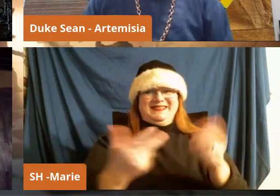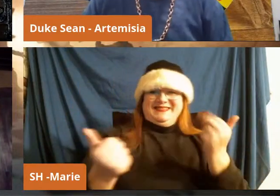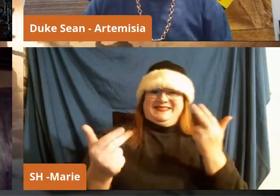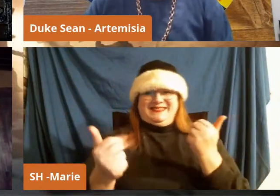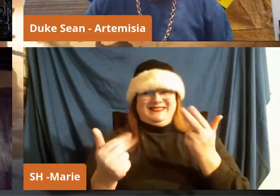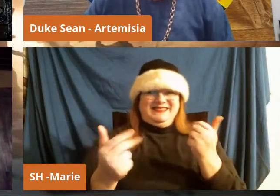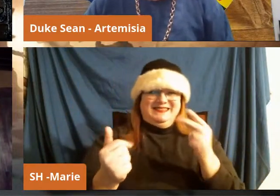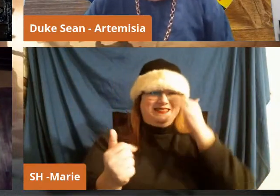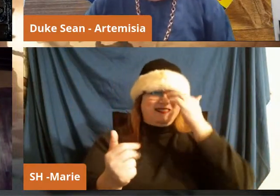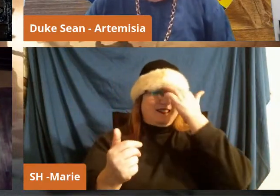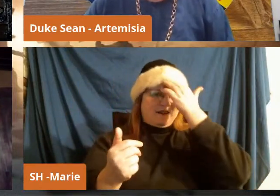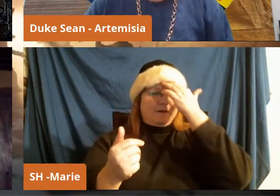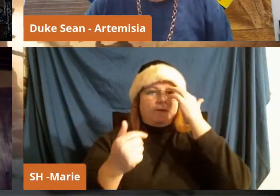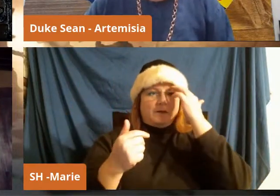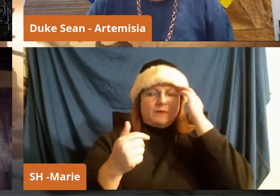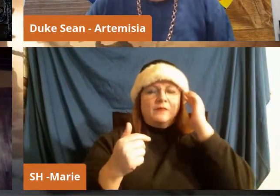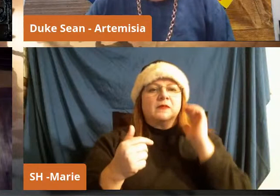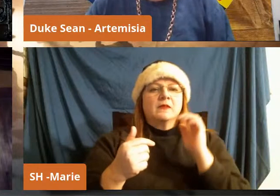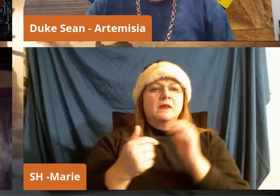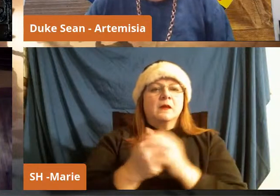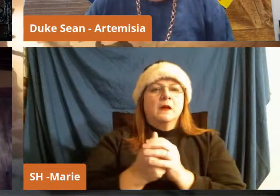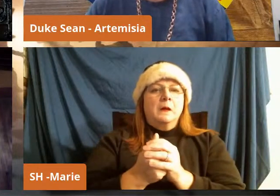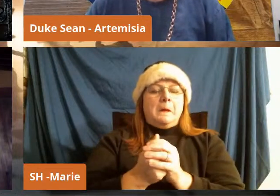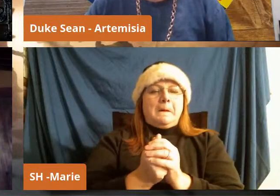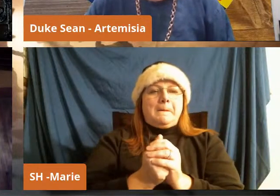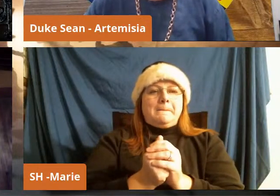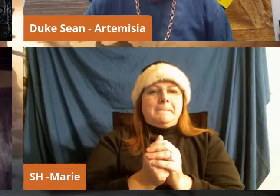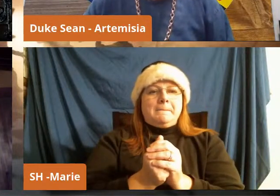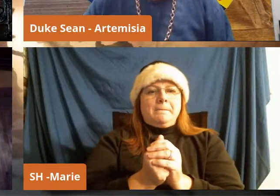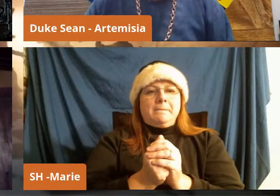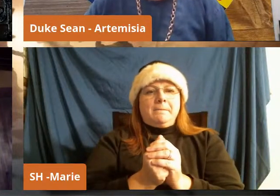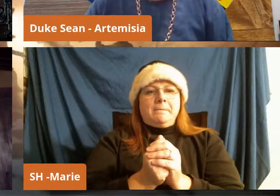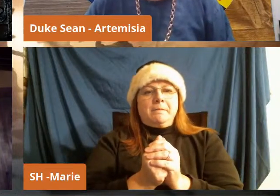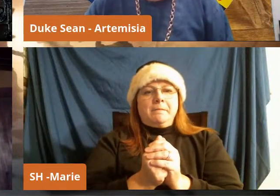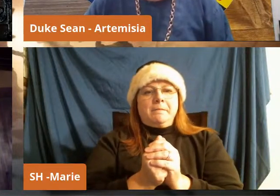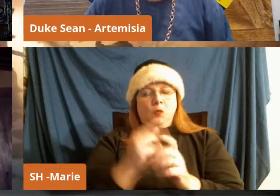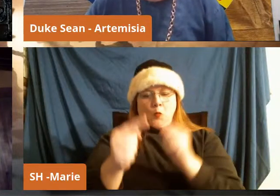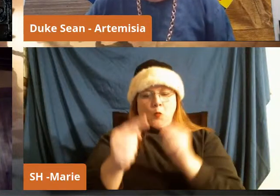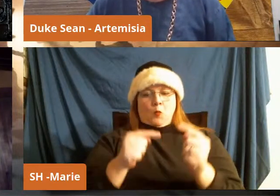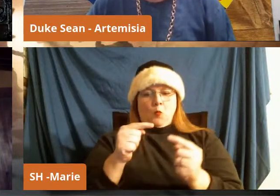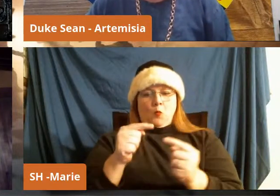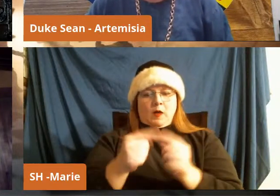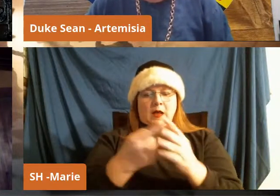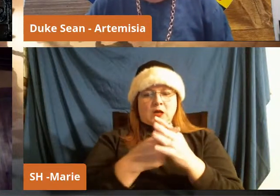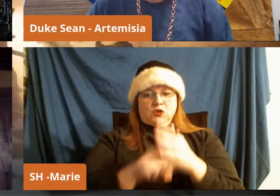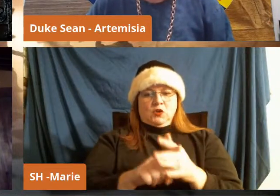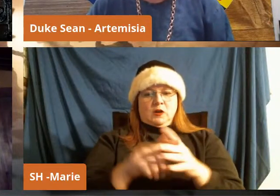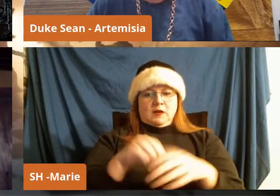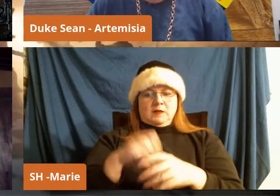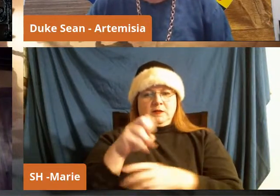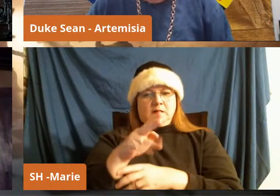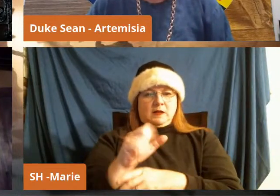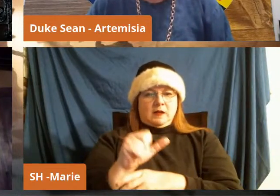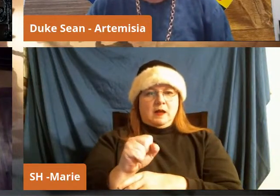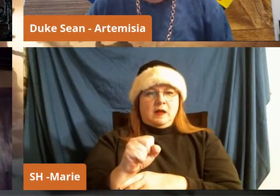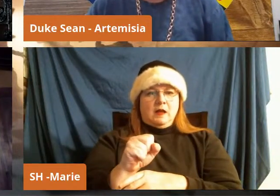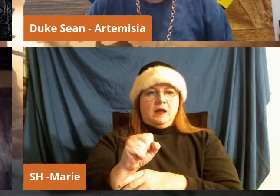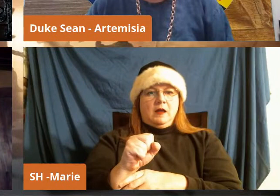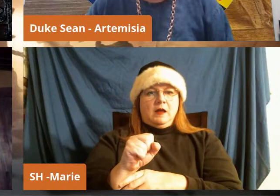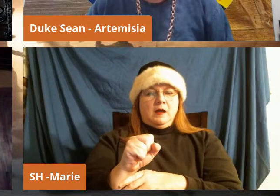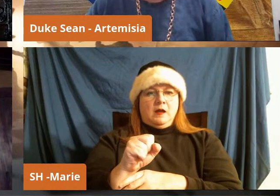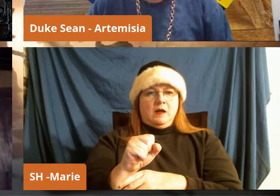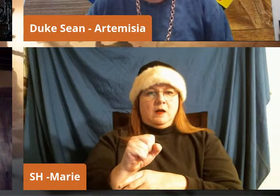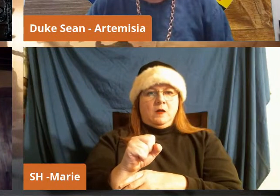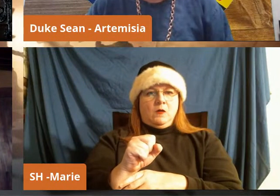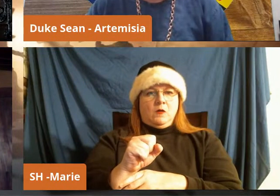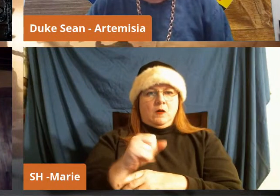let that be the driving factor behind it. So when I started in the SEA, I did not, especially